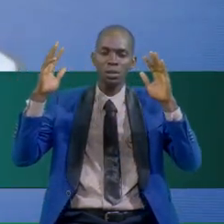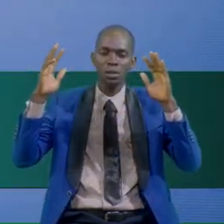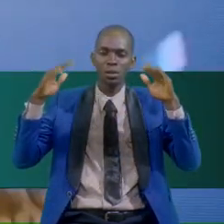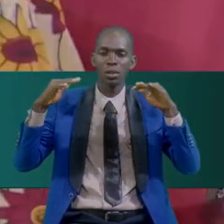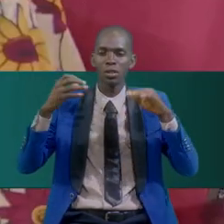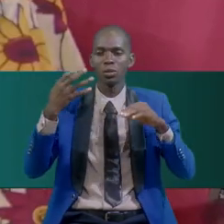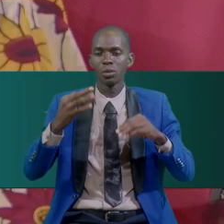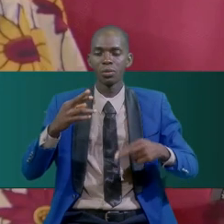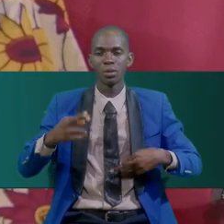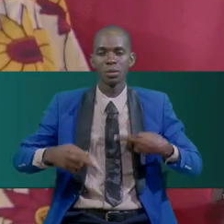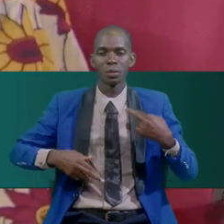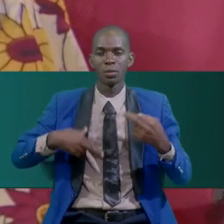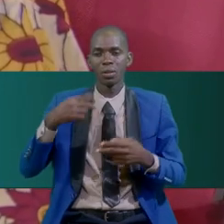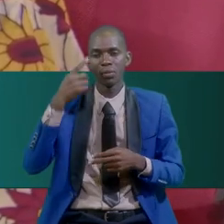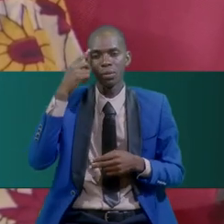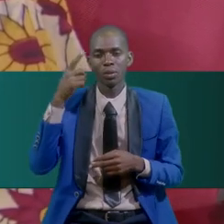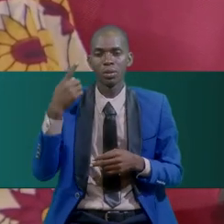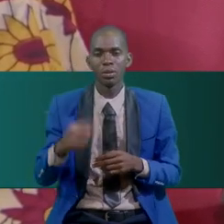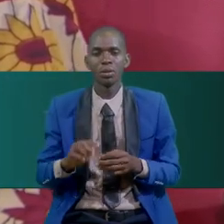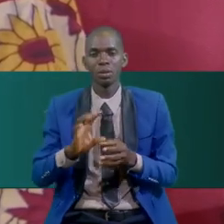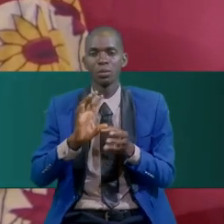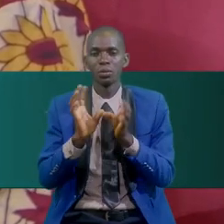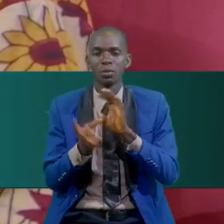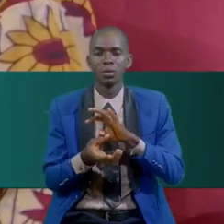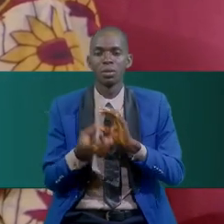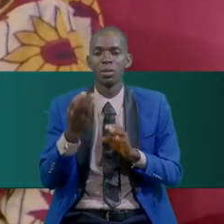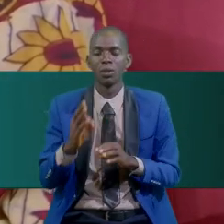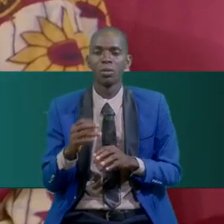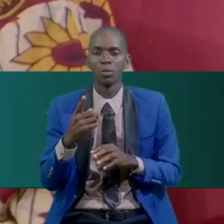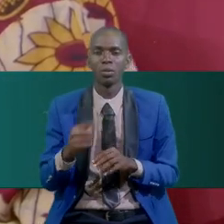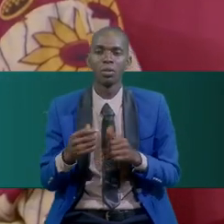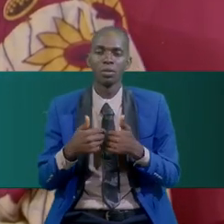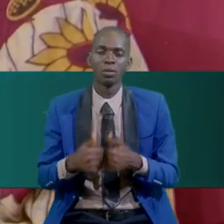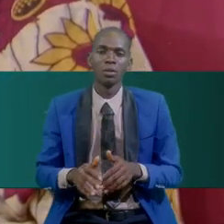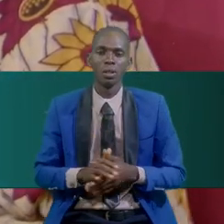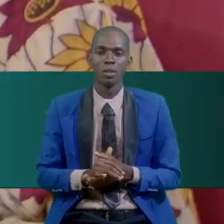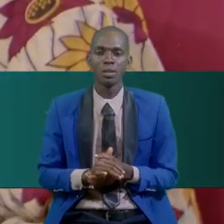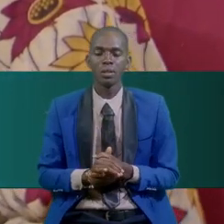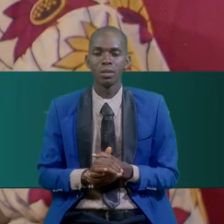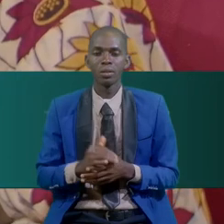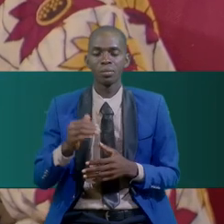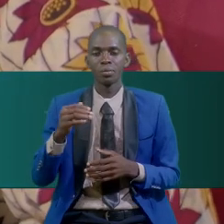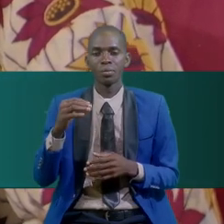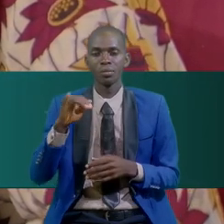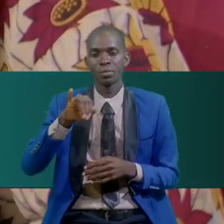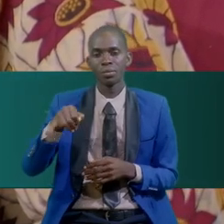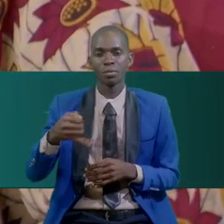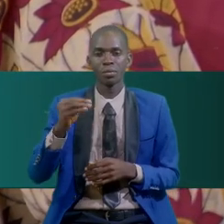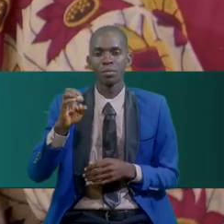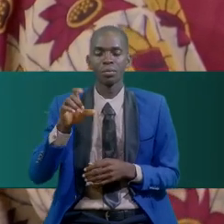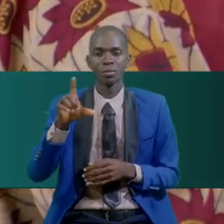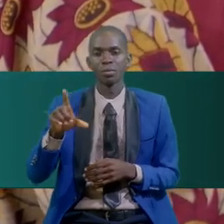revival for the conversion of the lost. Joel chapter